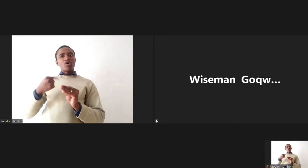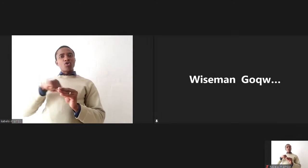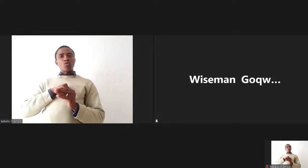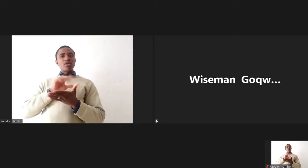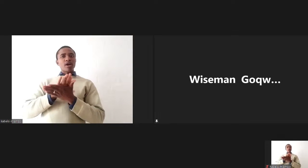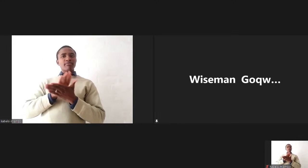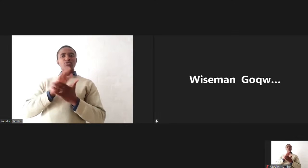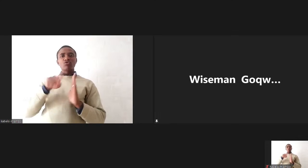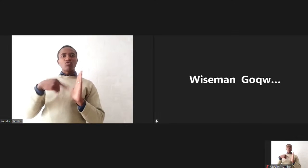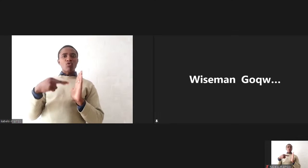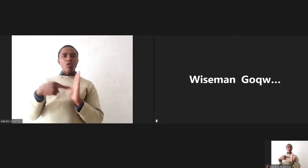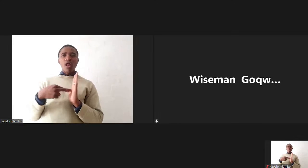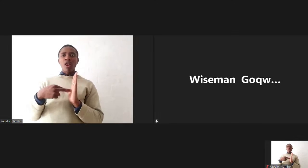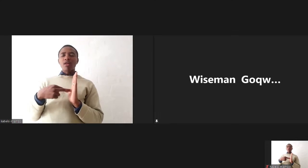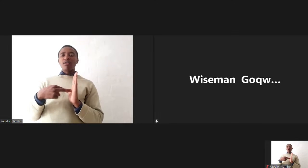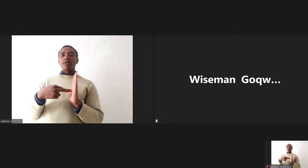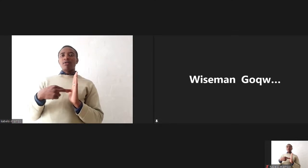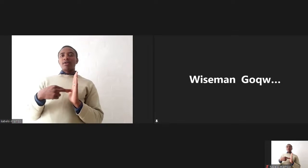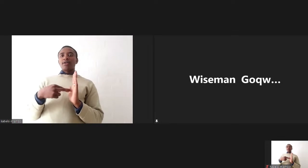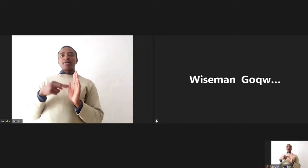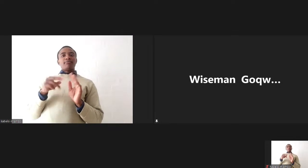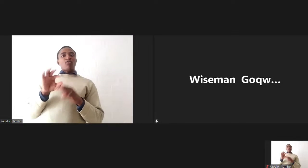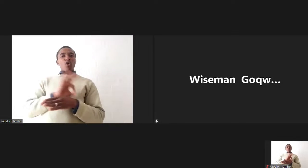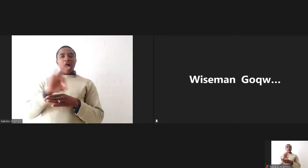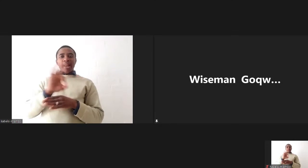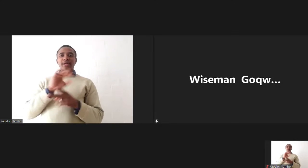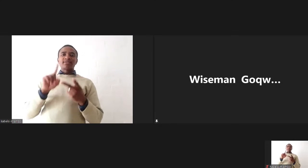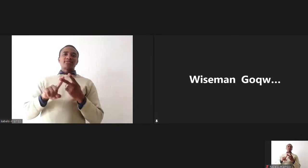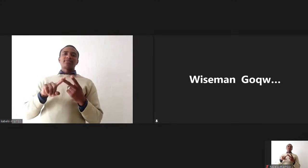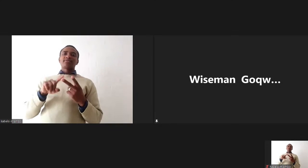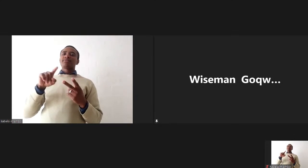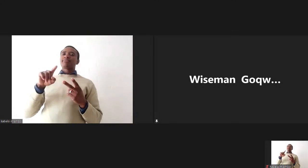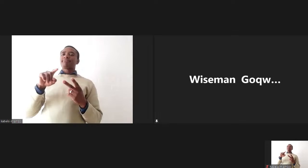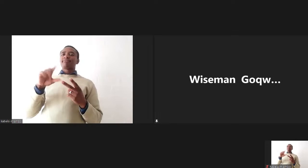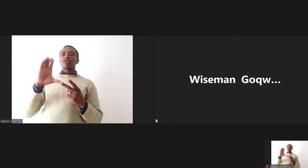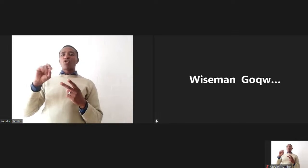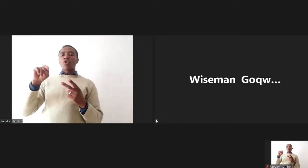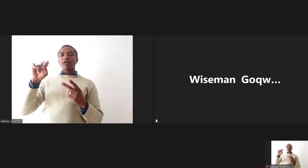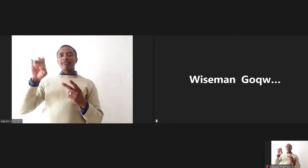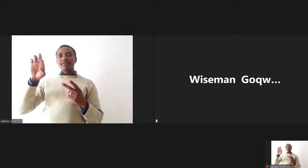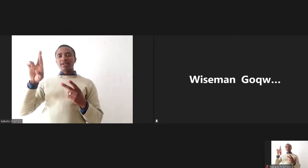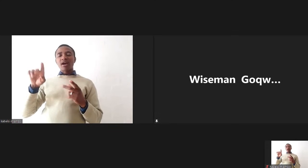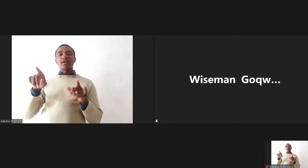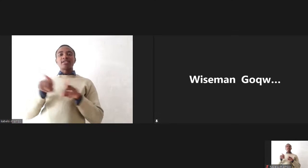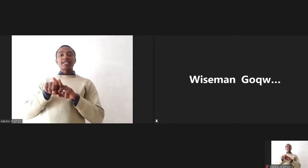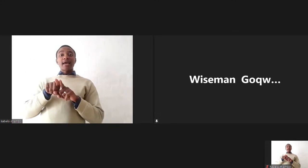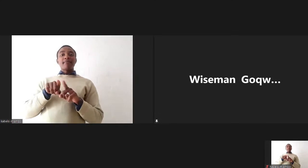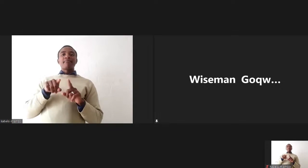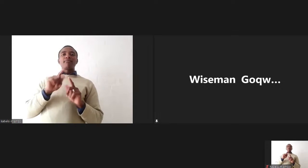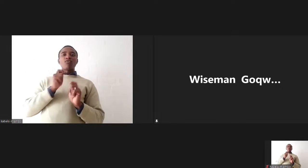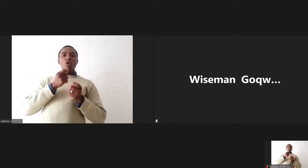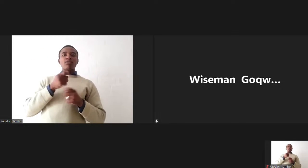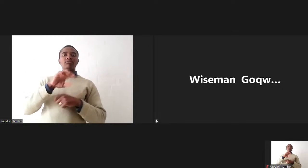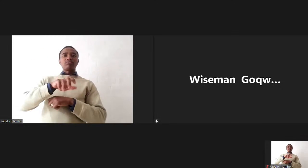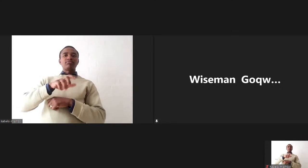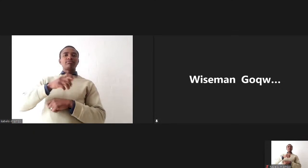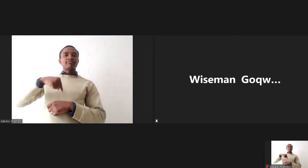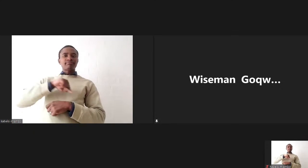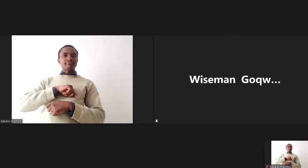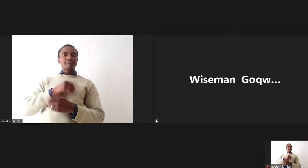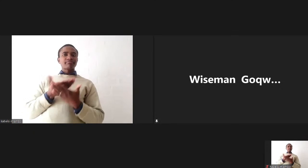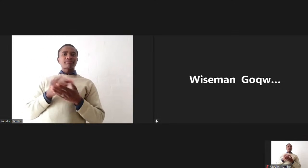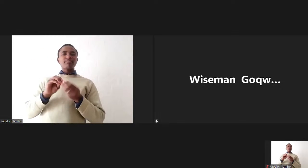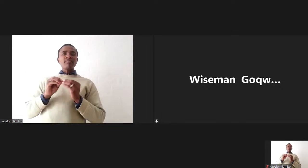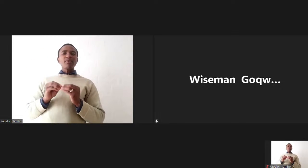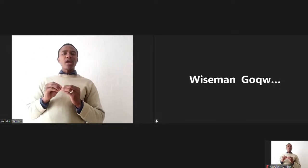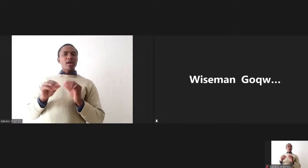has been played by the organizers, the conveners, and the fact that we're one of the provinces that we realize that we could make a meaningful contribution